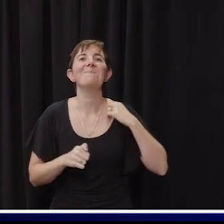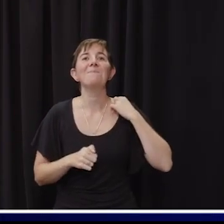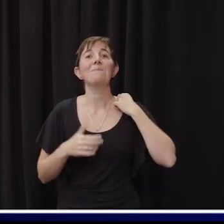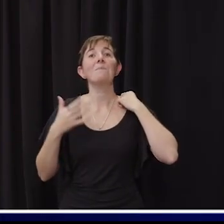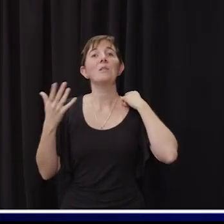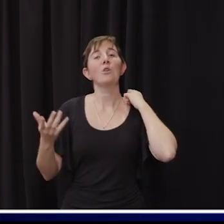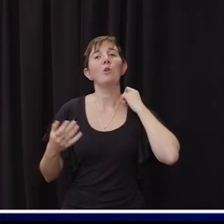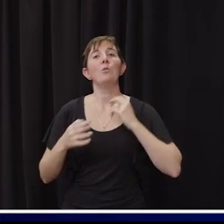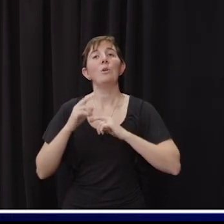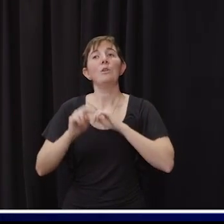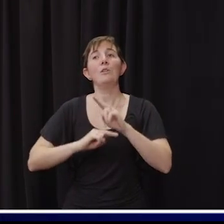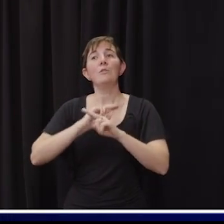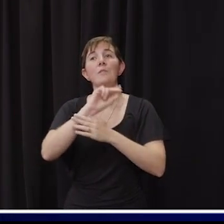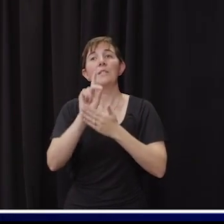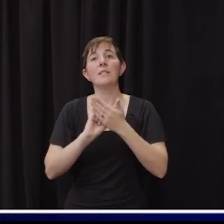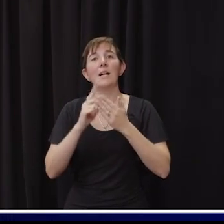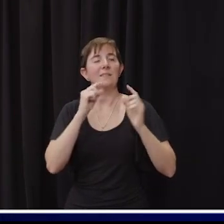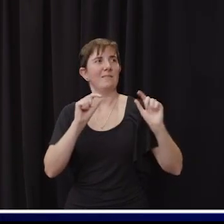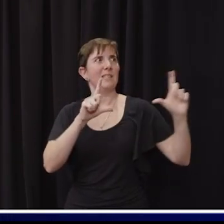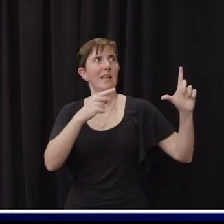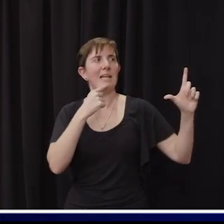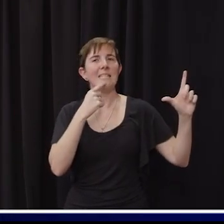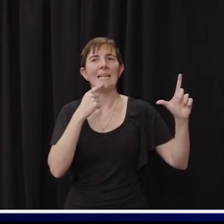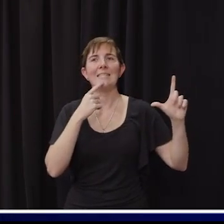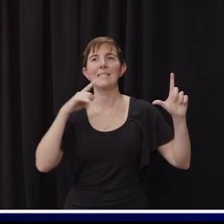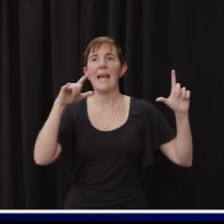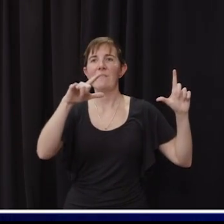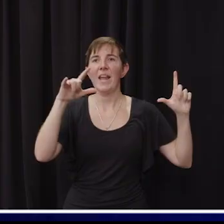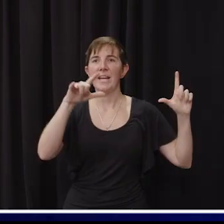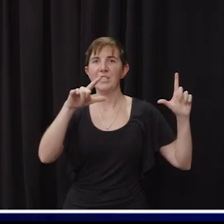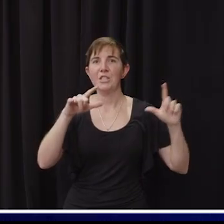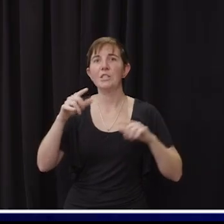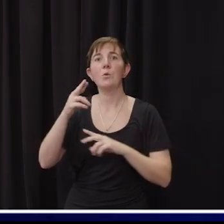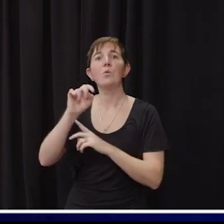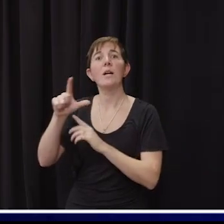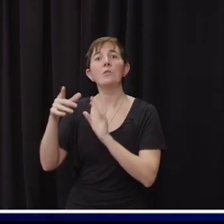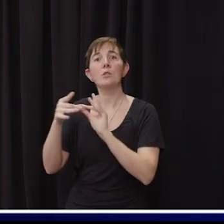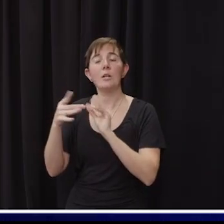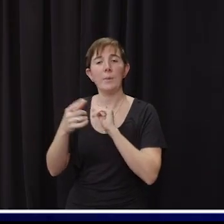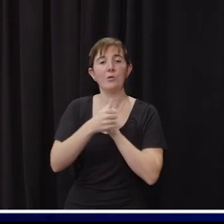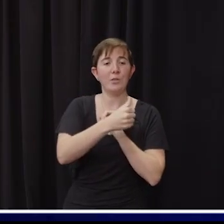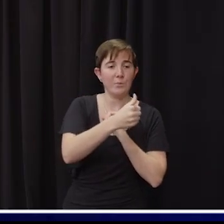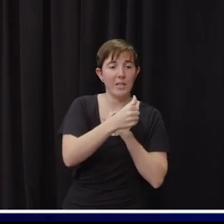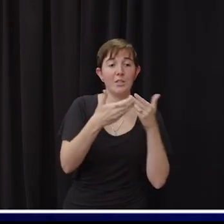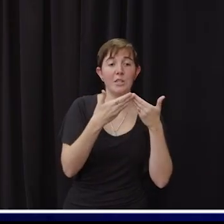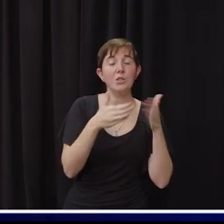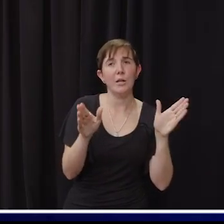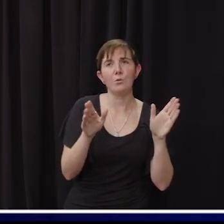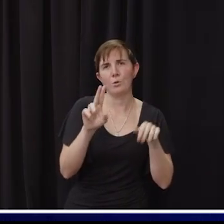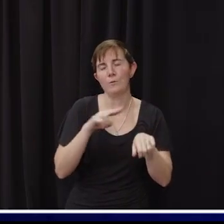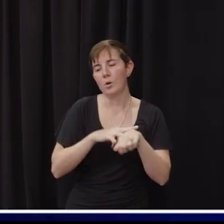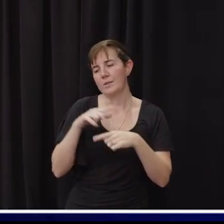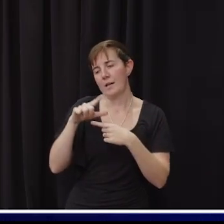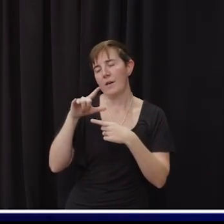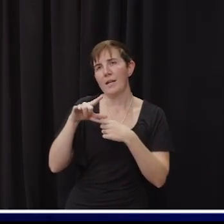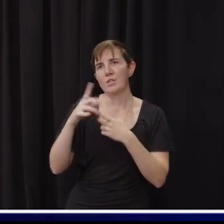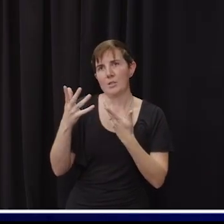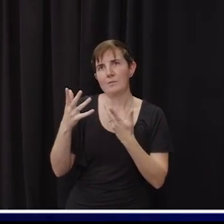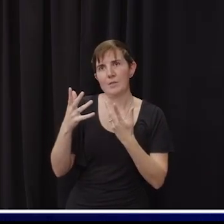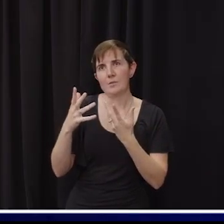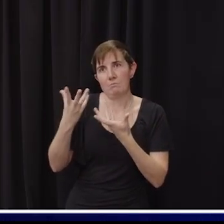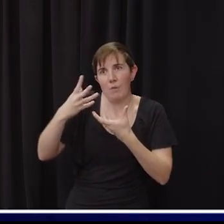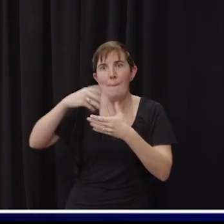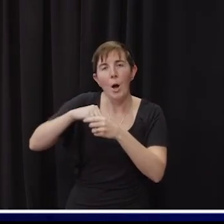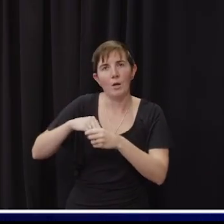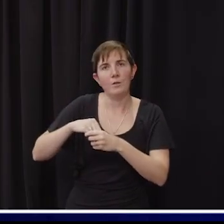universal design, it says aviation. Rachel talked about transportation in general, and of course aviation is a big